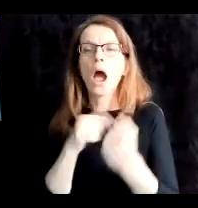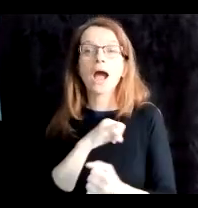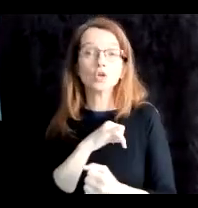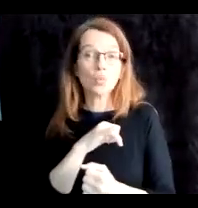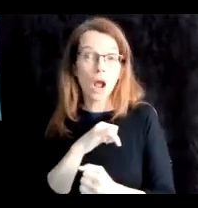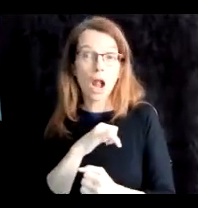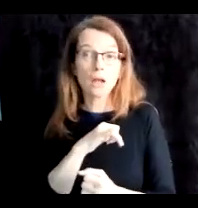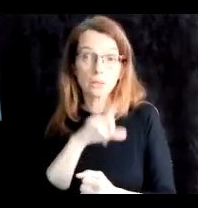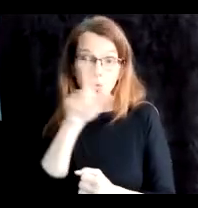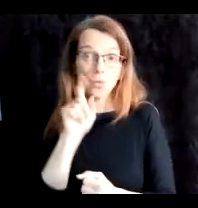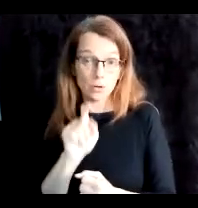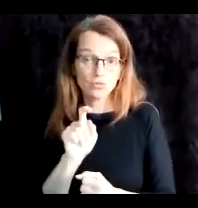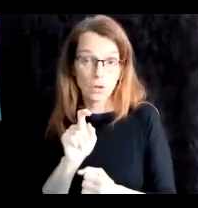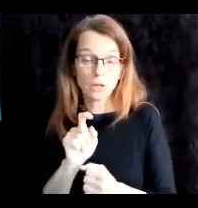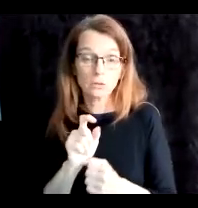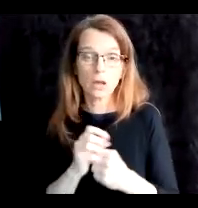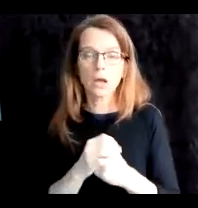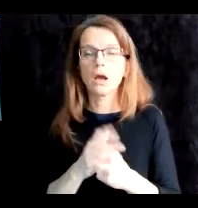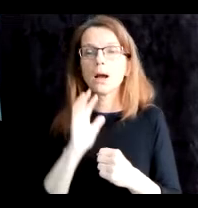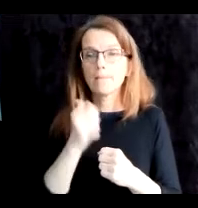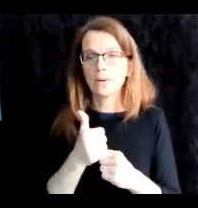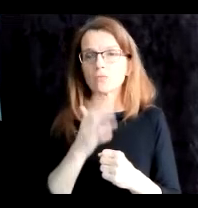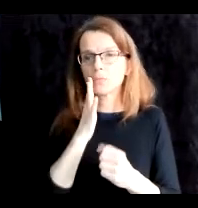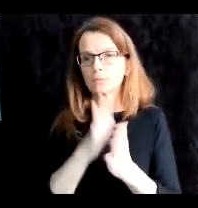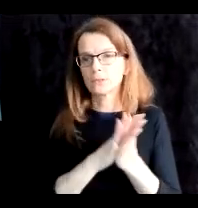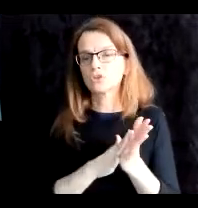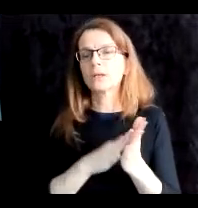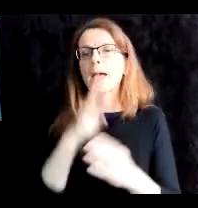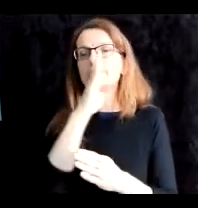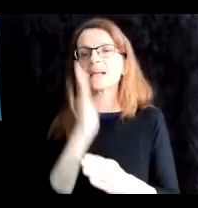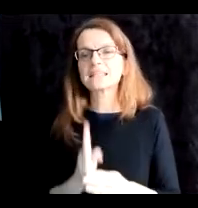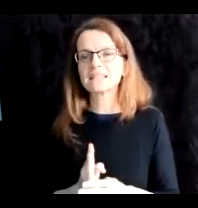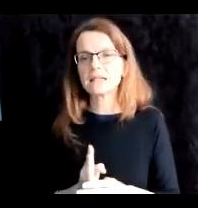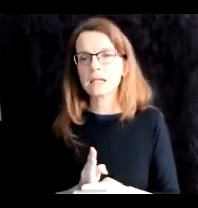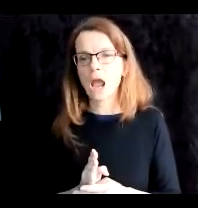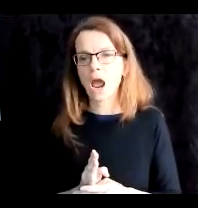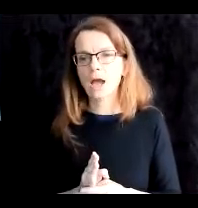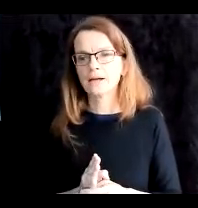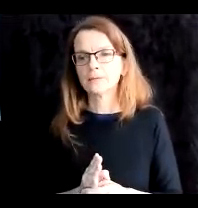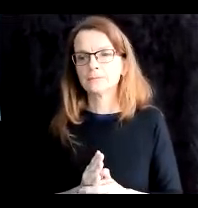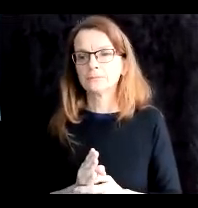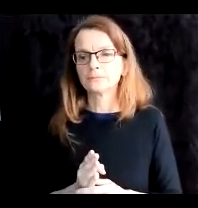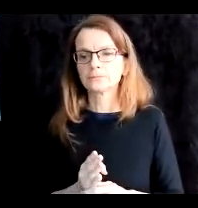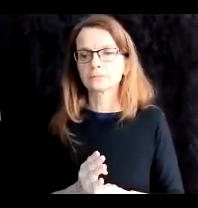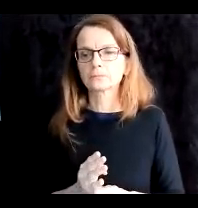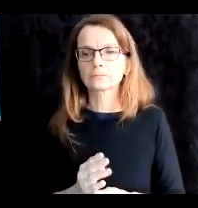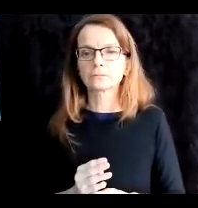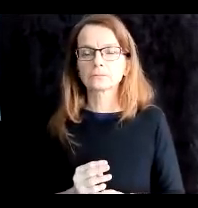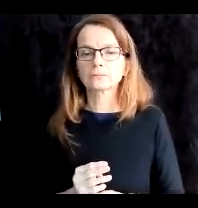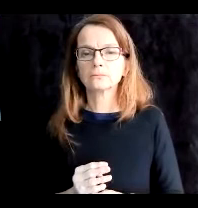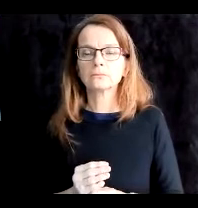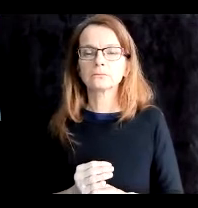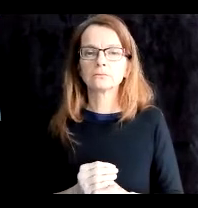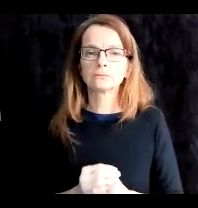I will start with Brazil, the country with the Amazon forest, of course, a few shared